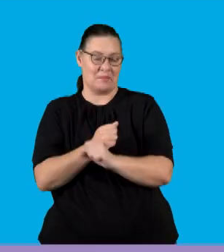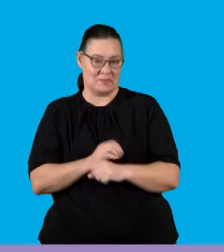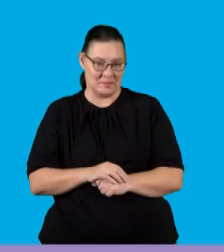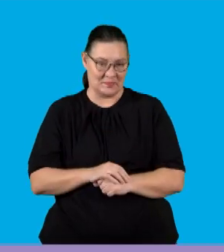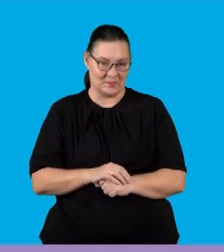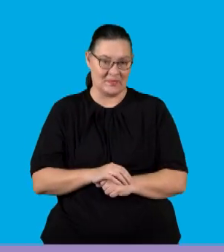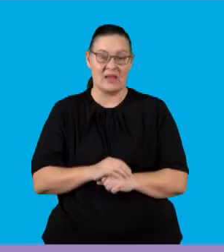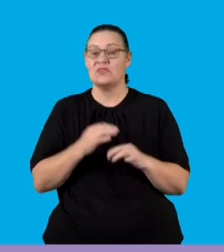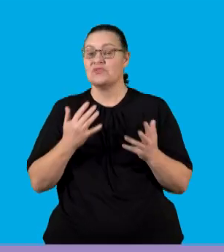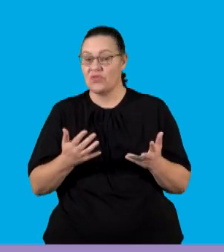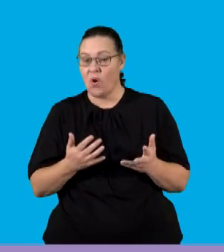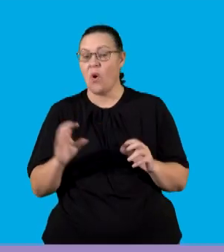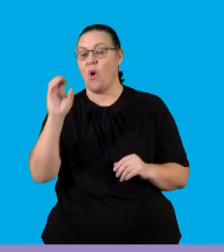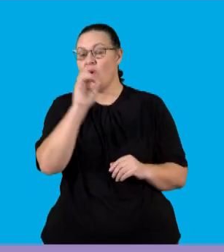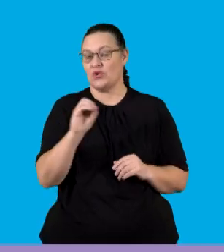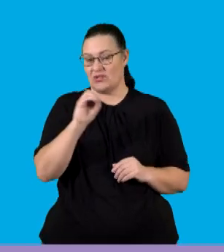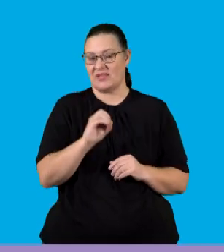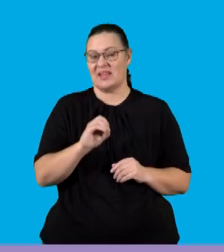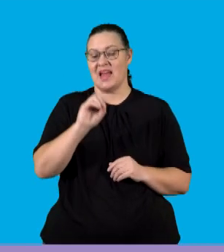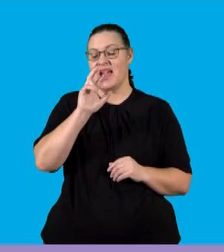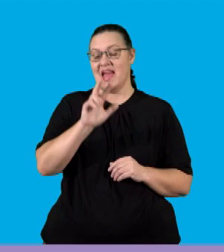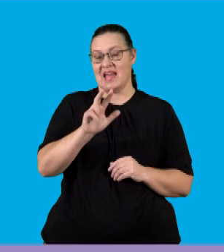the original value that we were given, which is